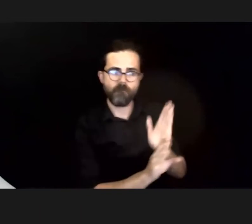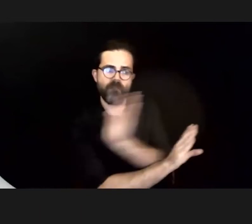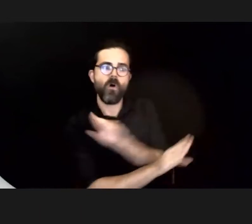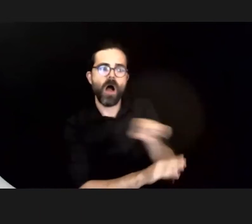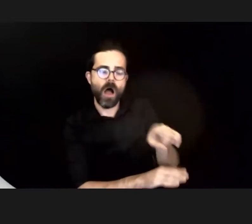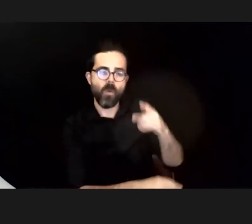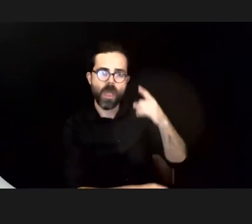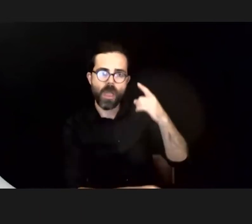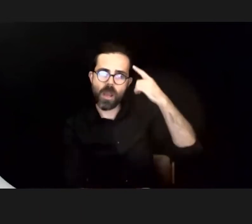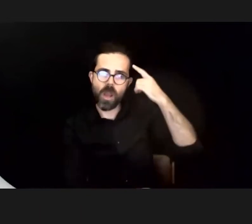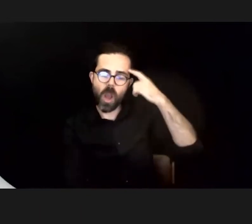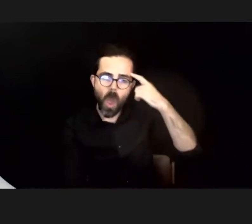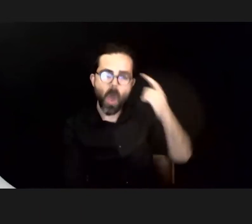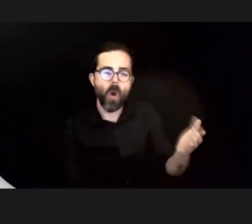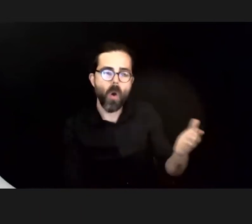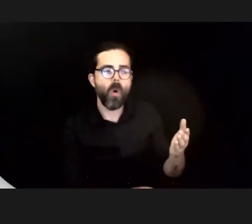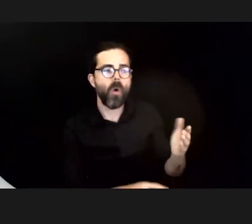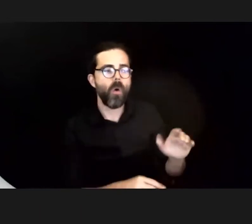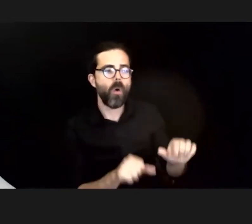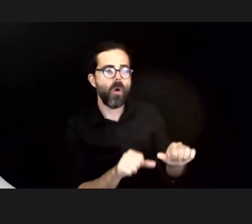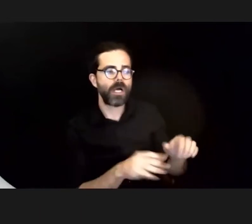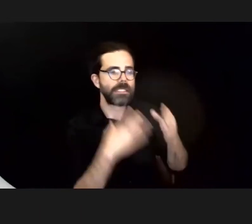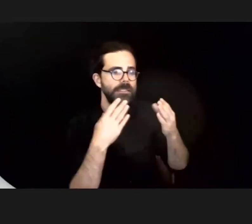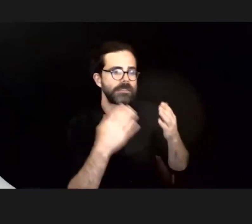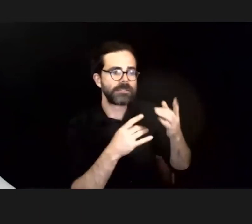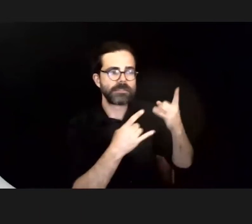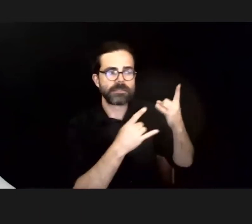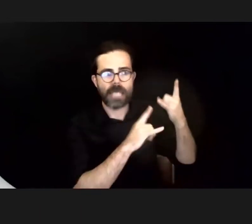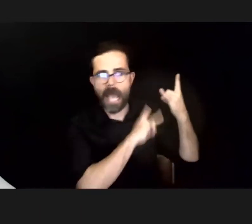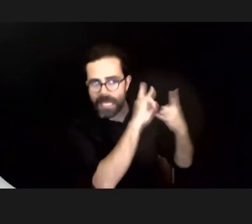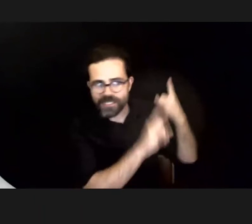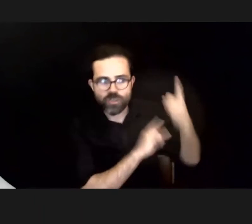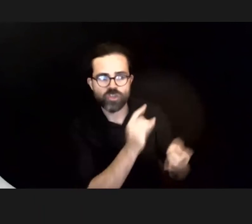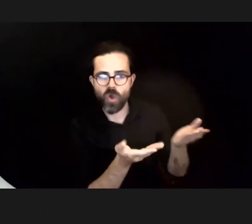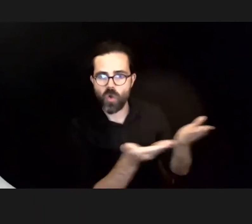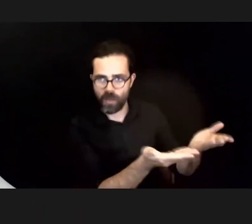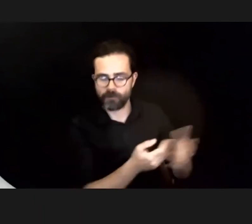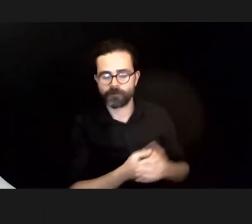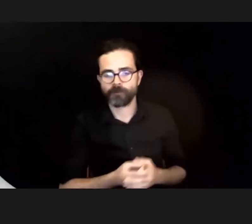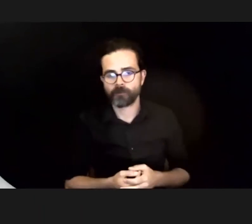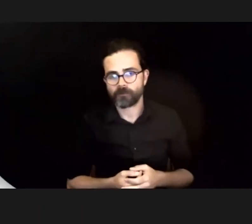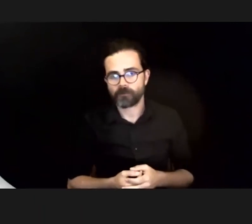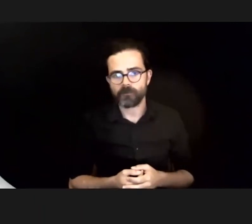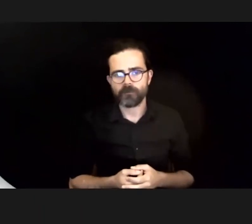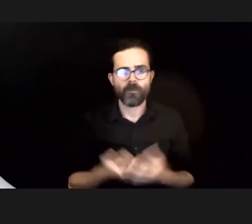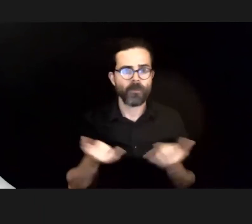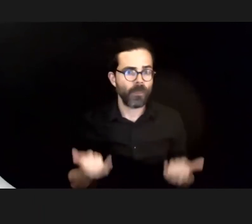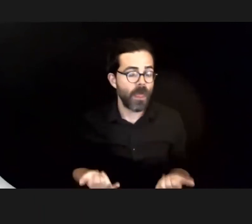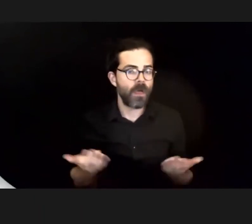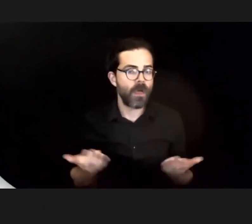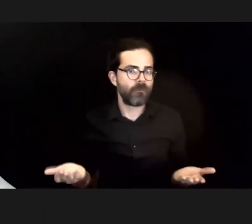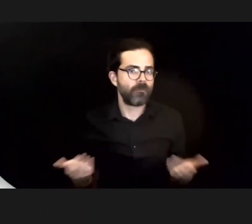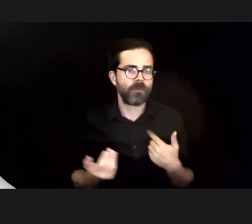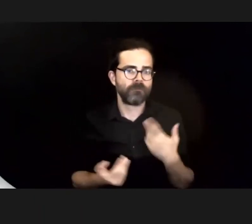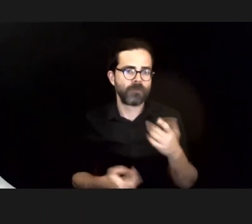and at that level. To get this service that we have today, it has been necessary to design and innovate with